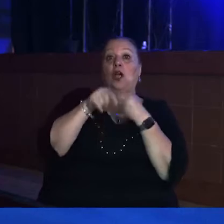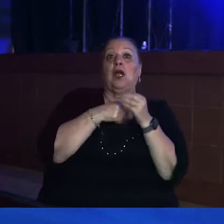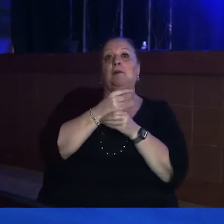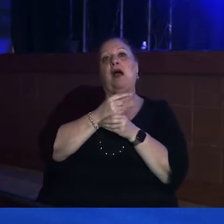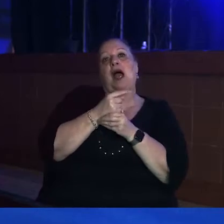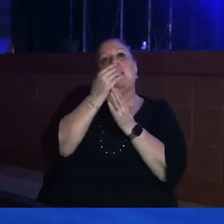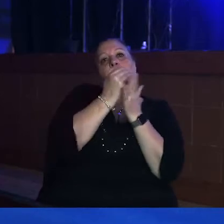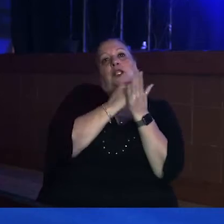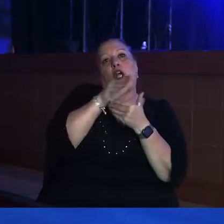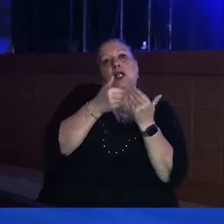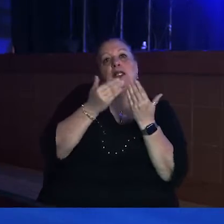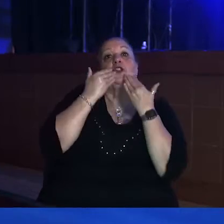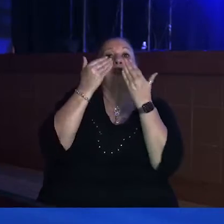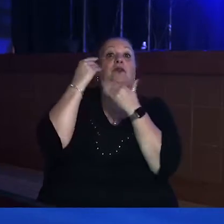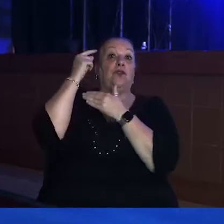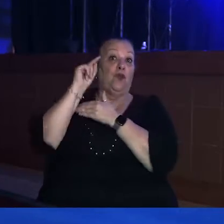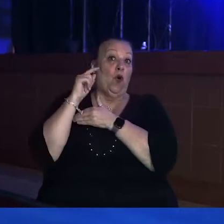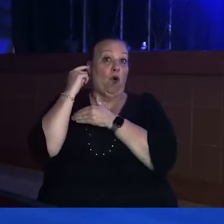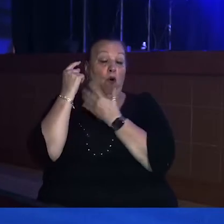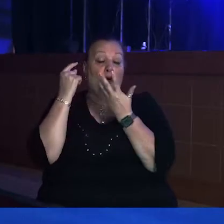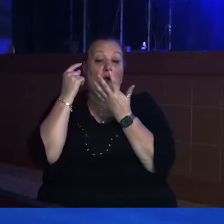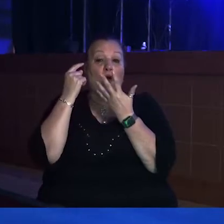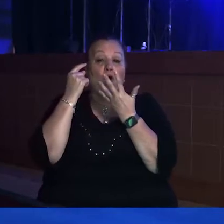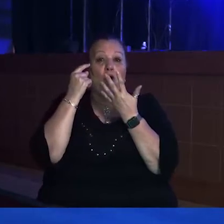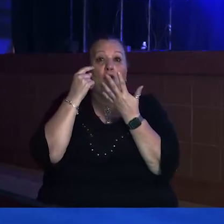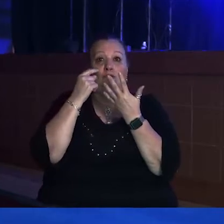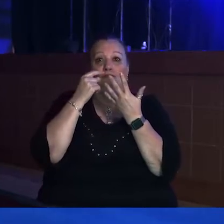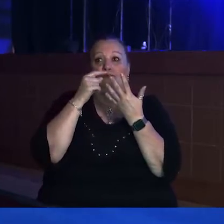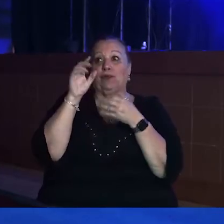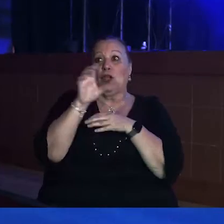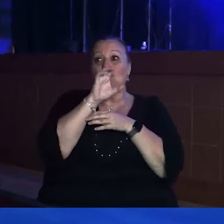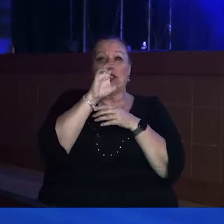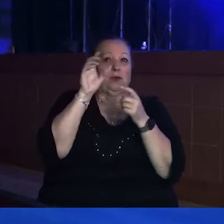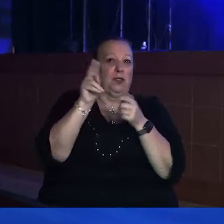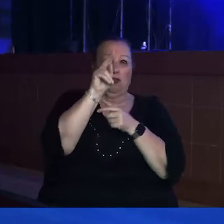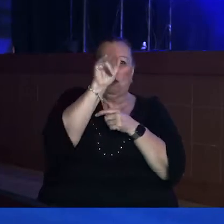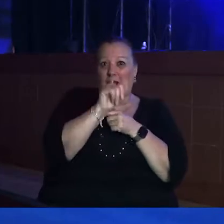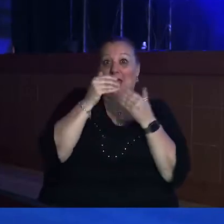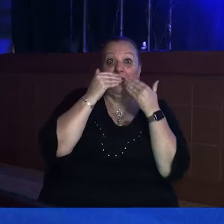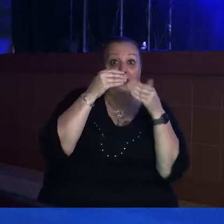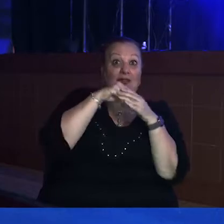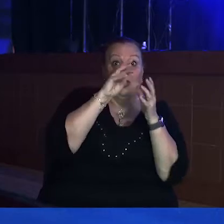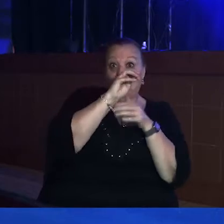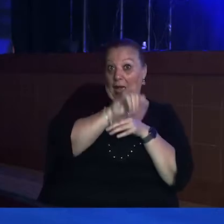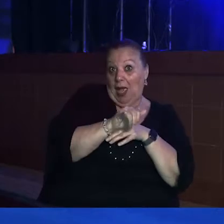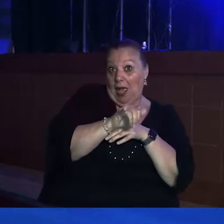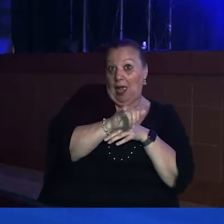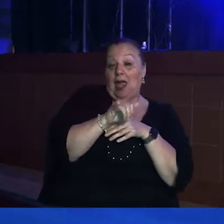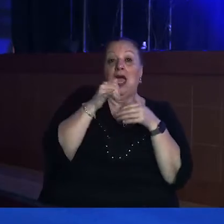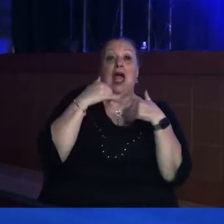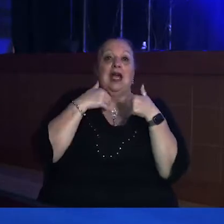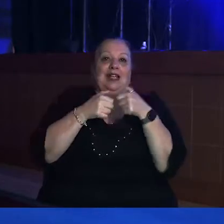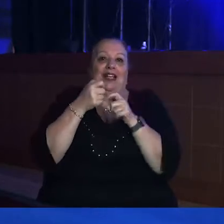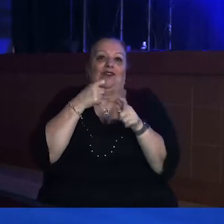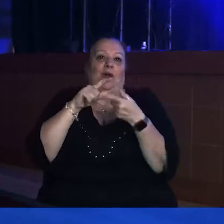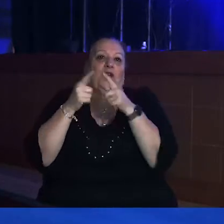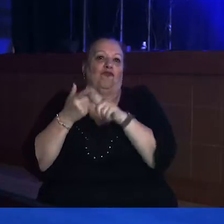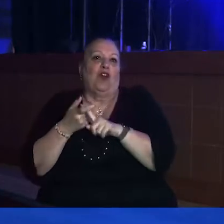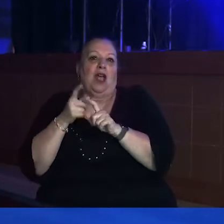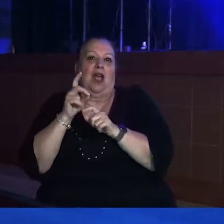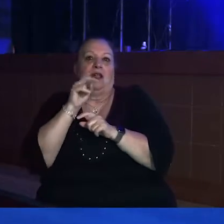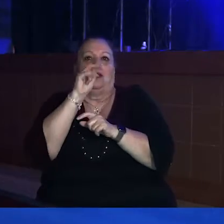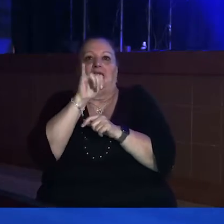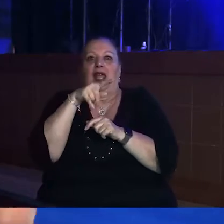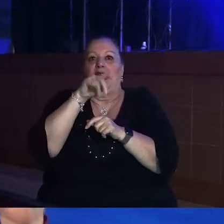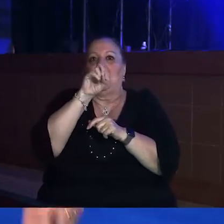that you're thankful for, that rather than a Christmas in July, maybe we have Thanksgiving in May. Well, I got a text from a friend, Danny Perez, that just had